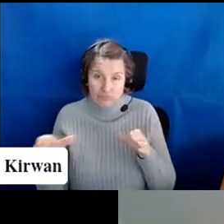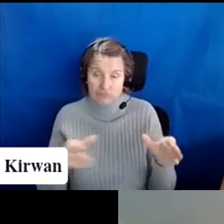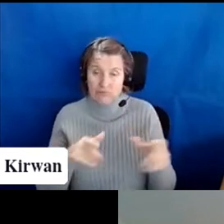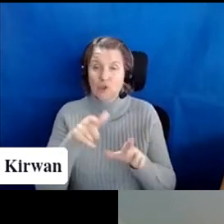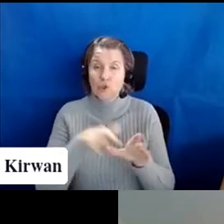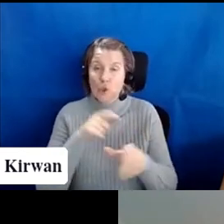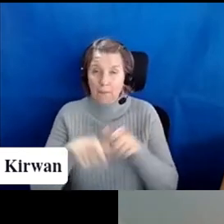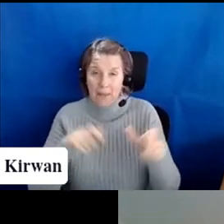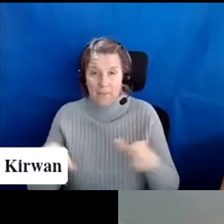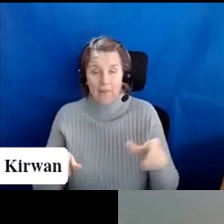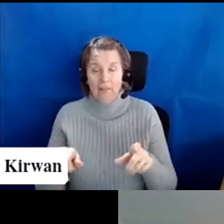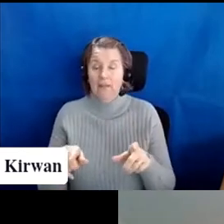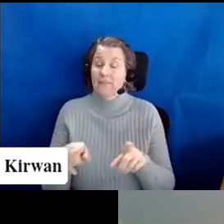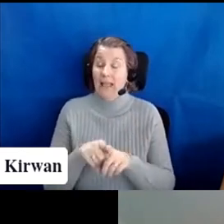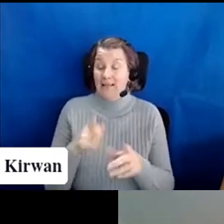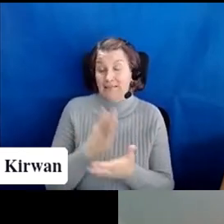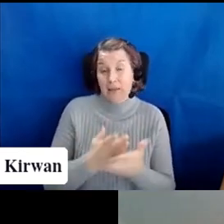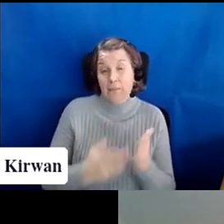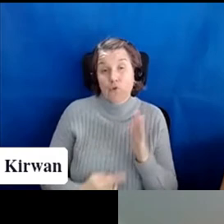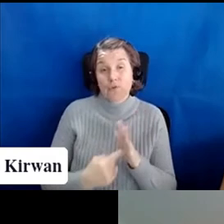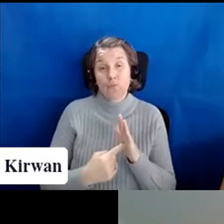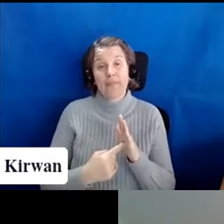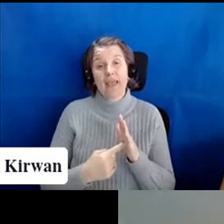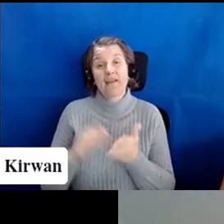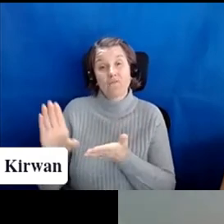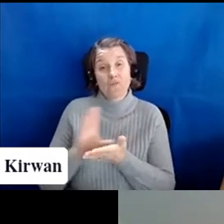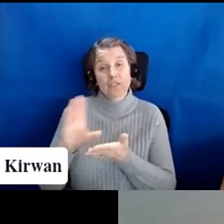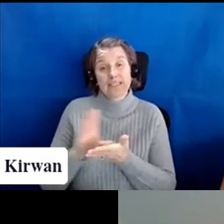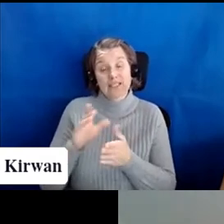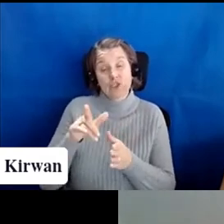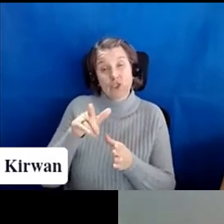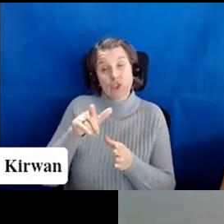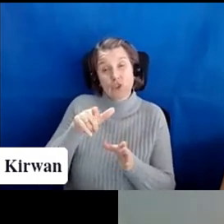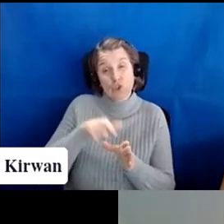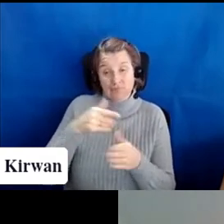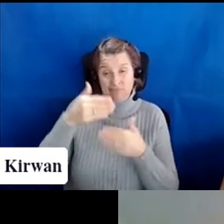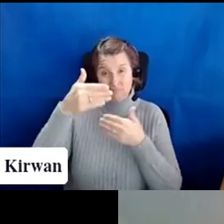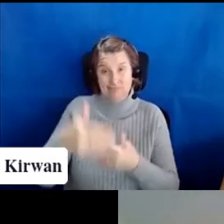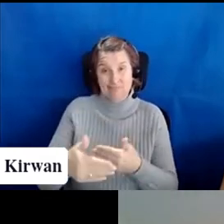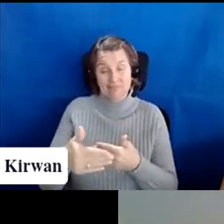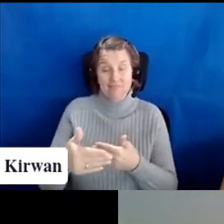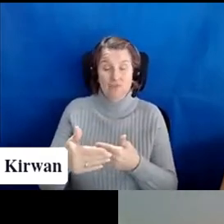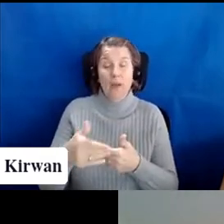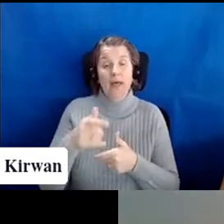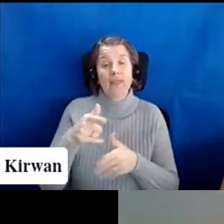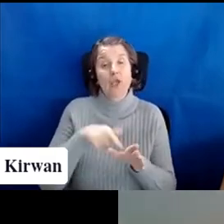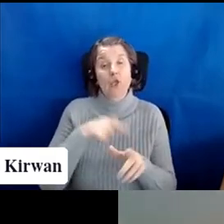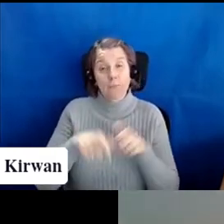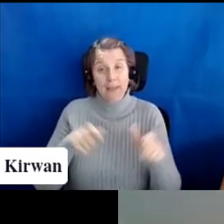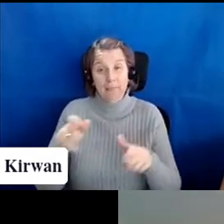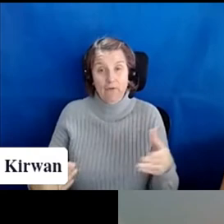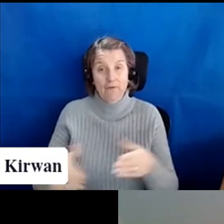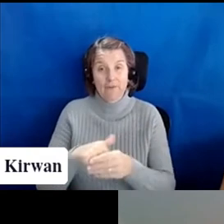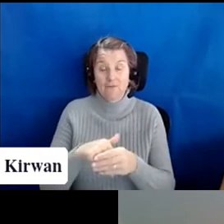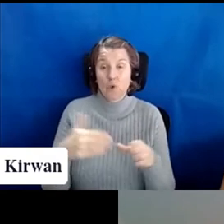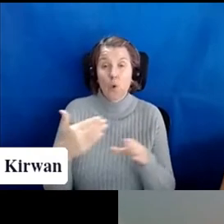within funded programs where the young people are participating for a set period of time is to work with them with